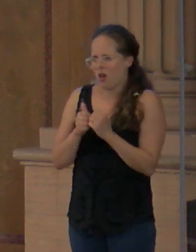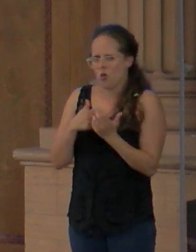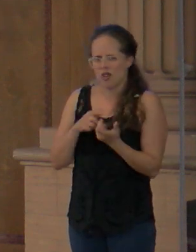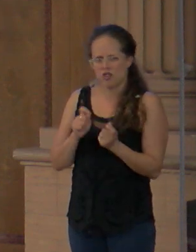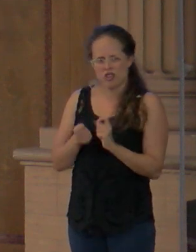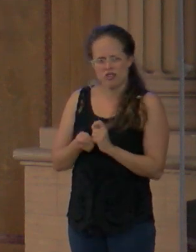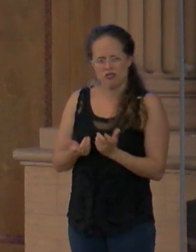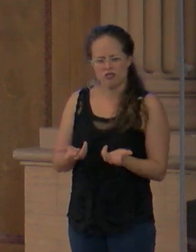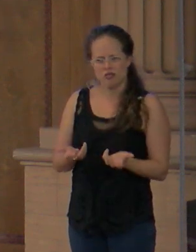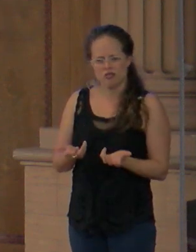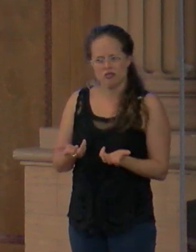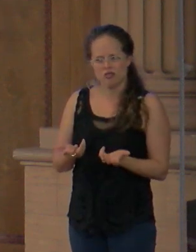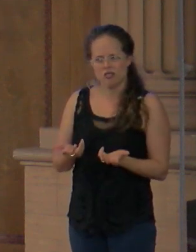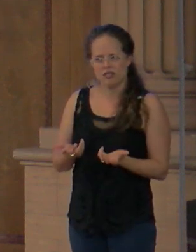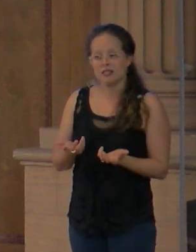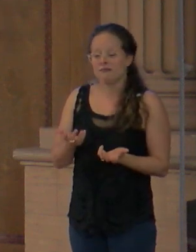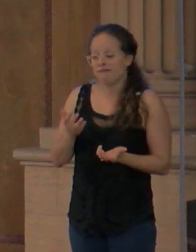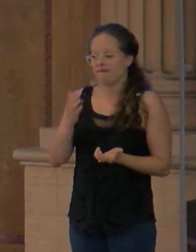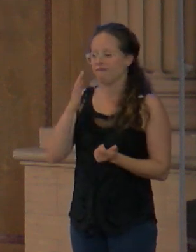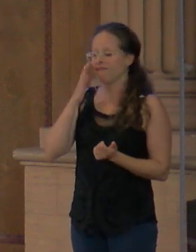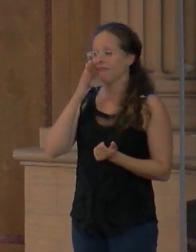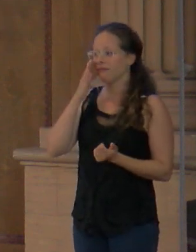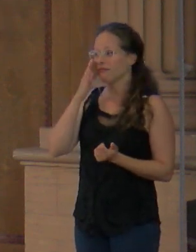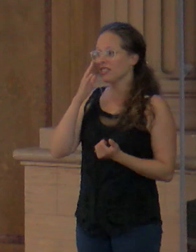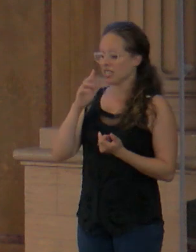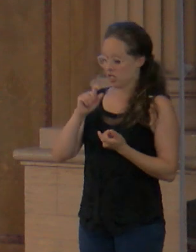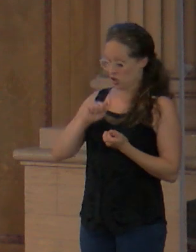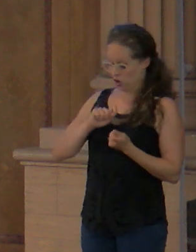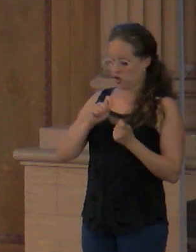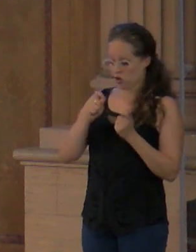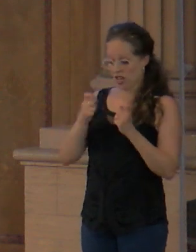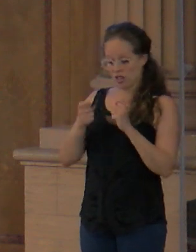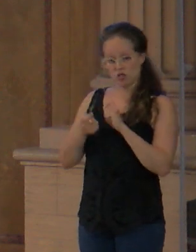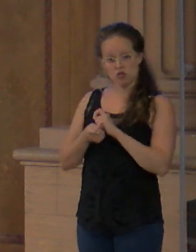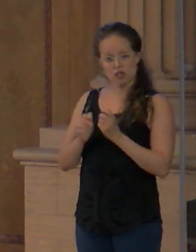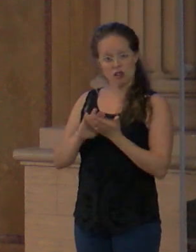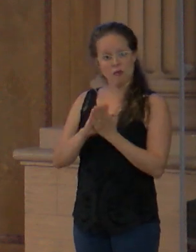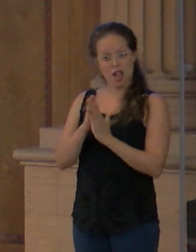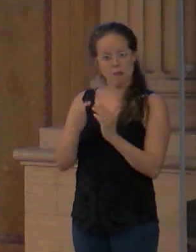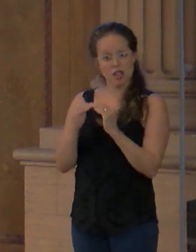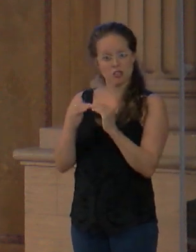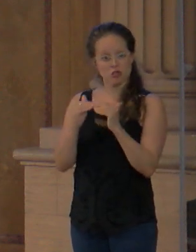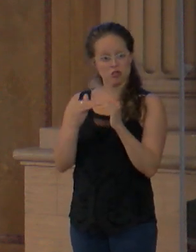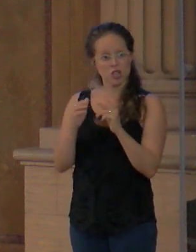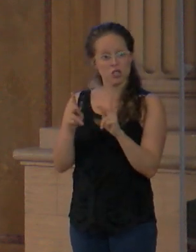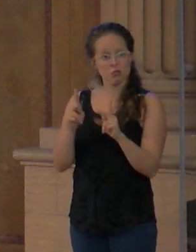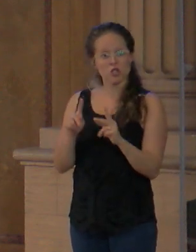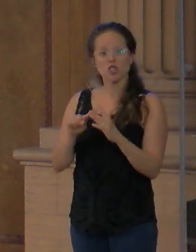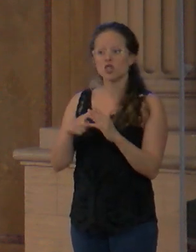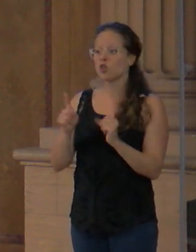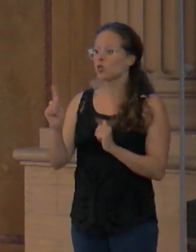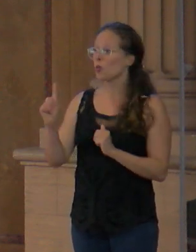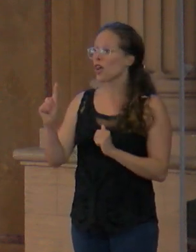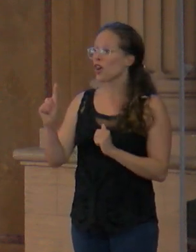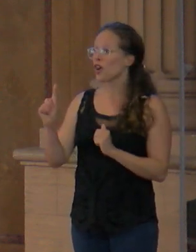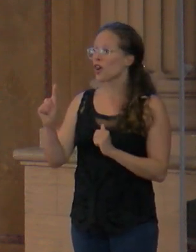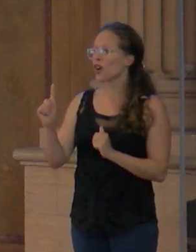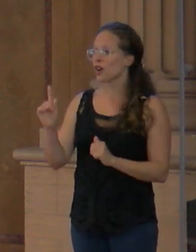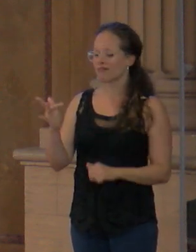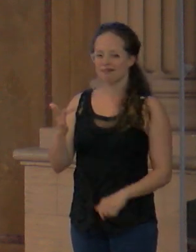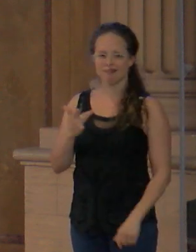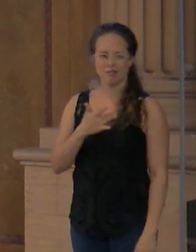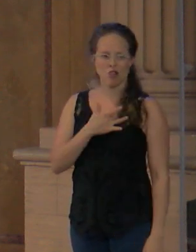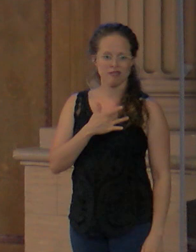Well, here's what makes it harder is that changing into a person who does justice has to begin with the heart. Because